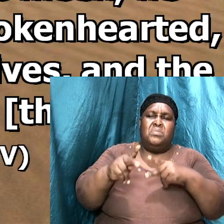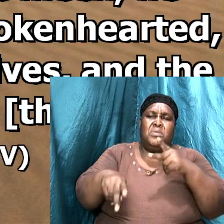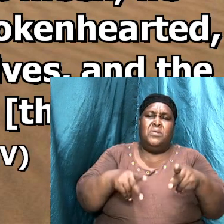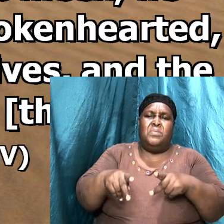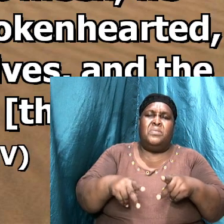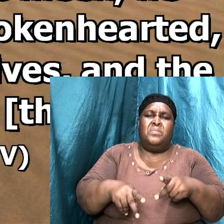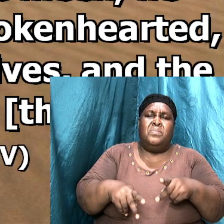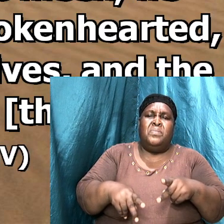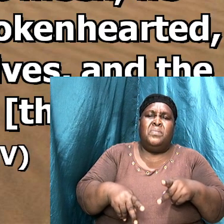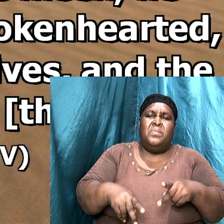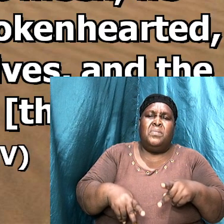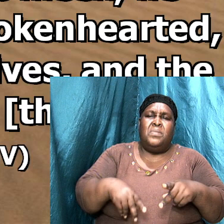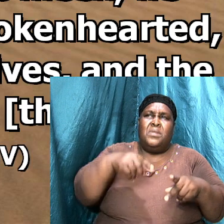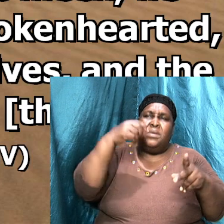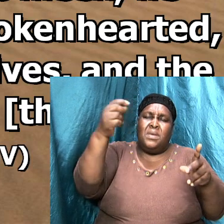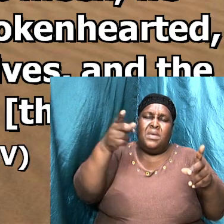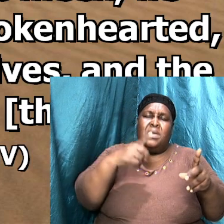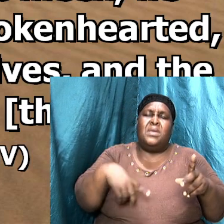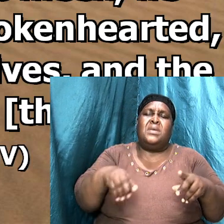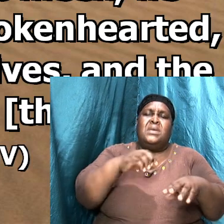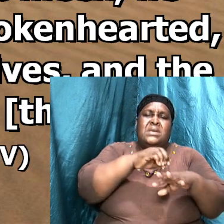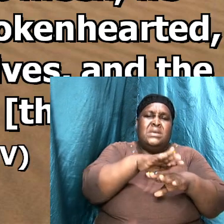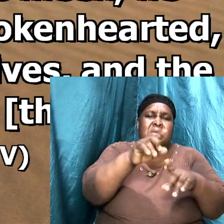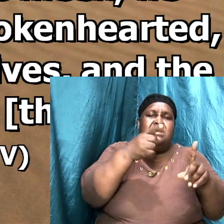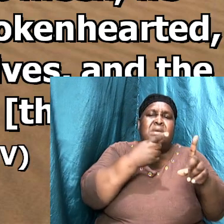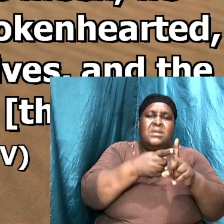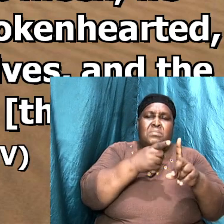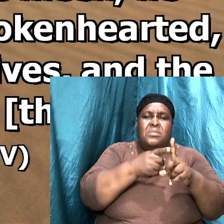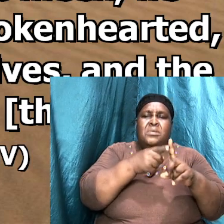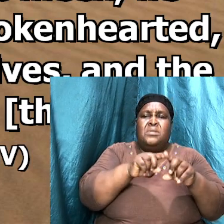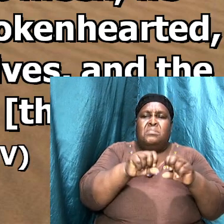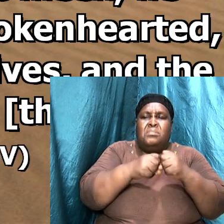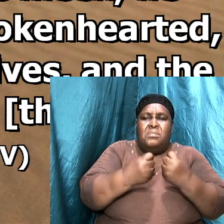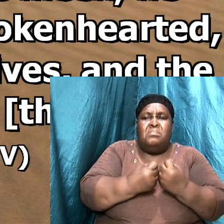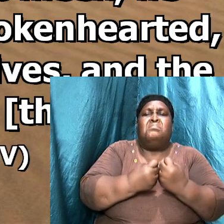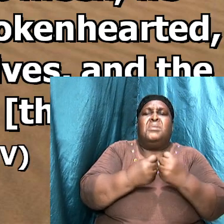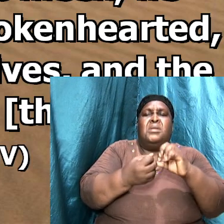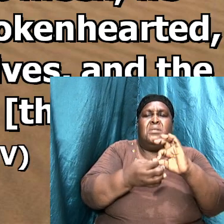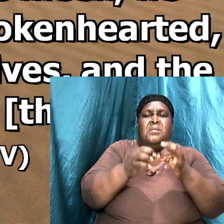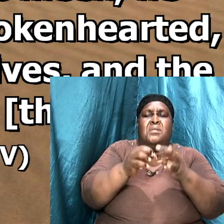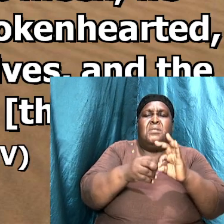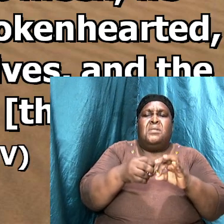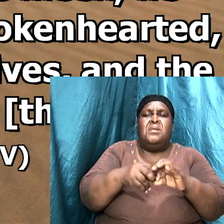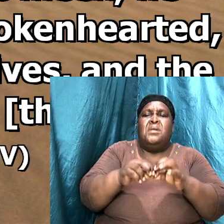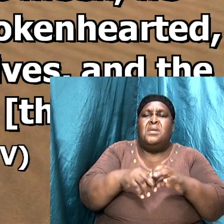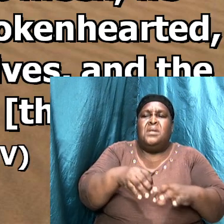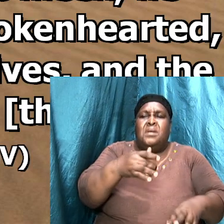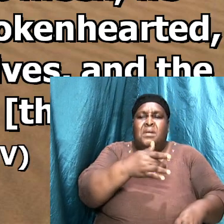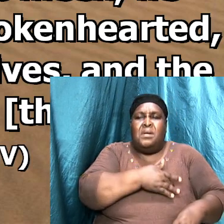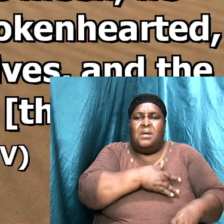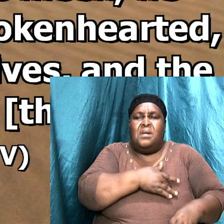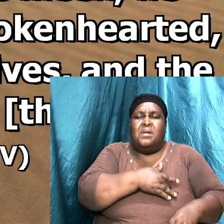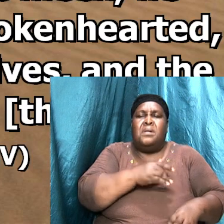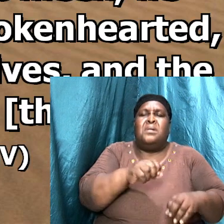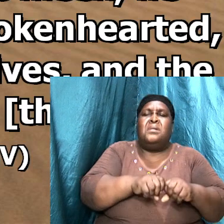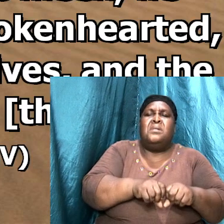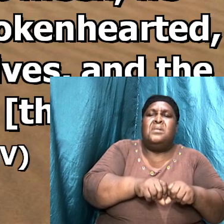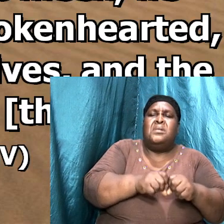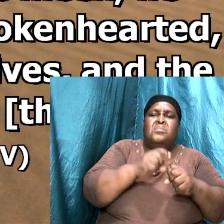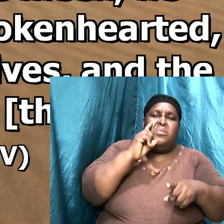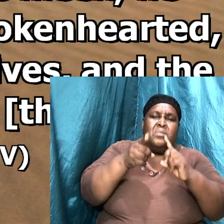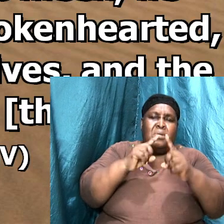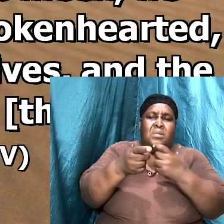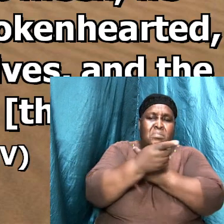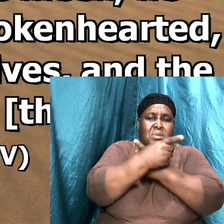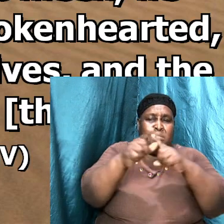He has sent me to bind up the brokenhearted to proclaim liberty to the captives